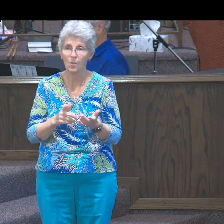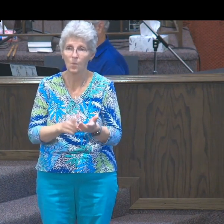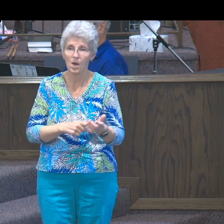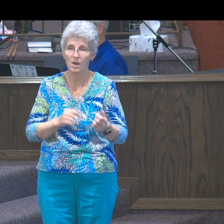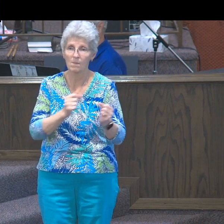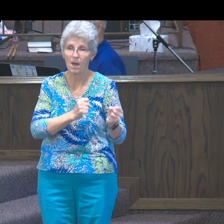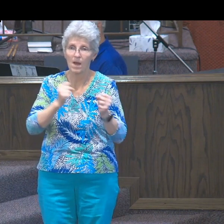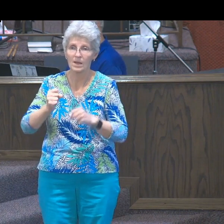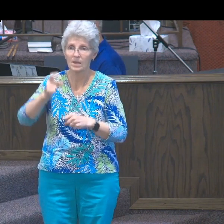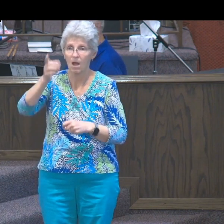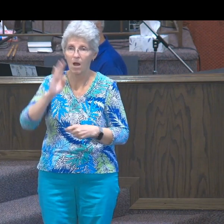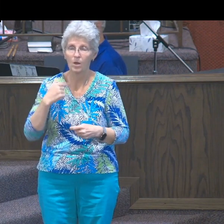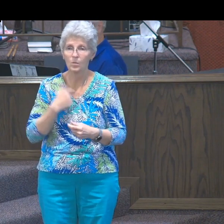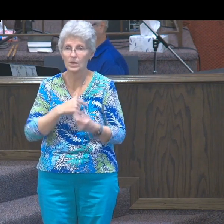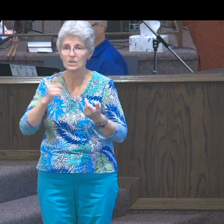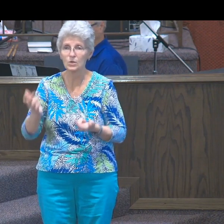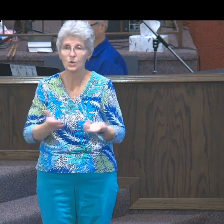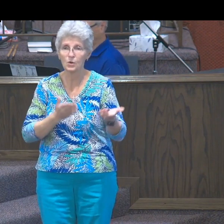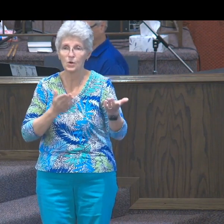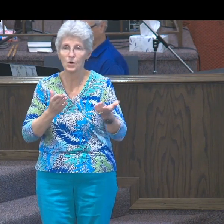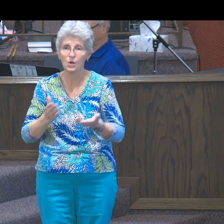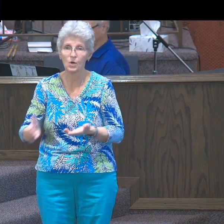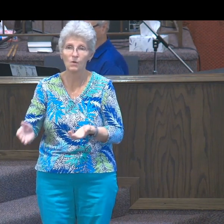serve. What a mighty God we